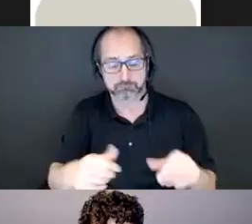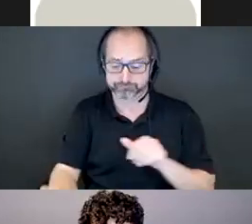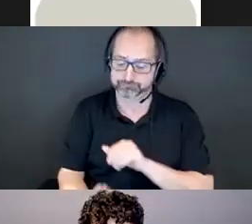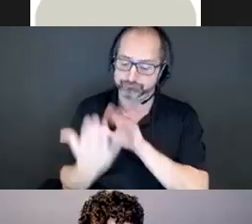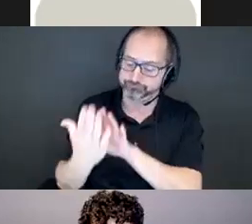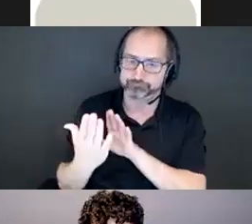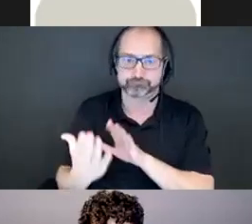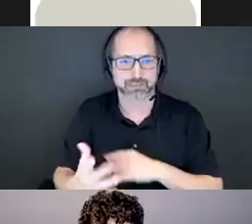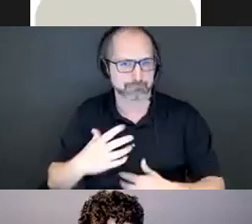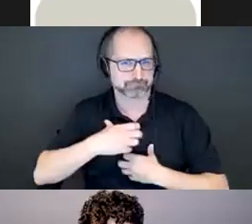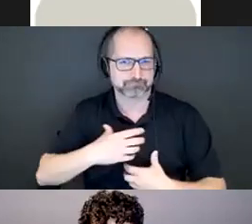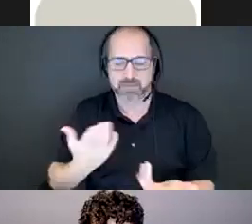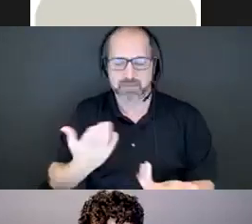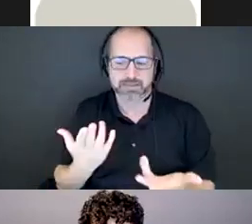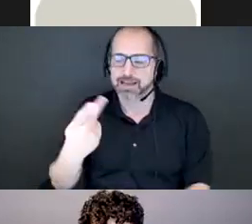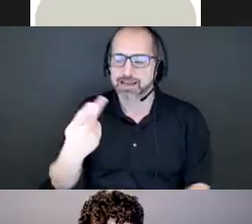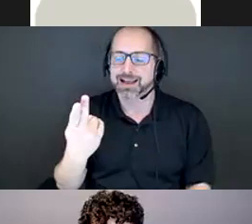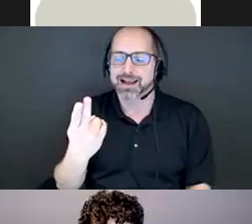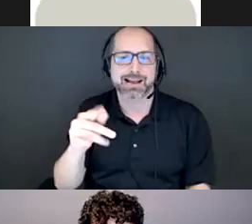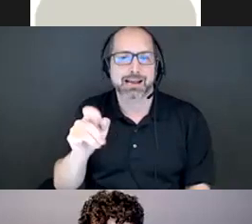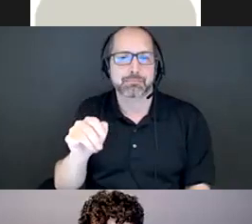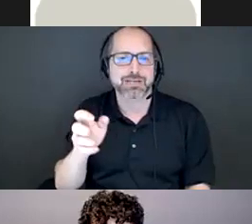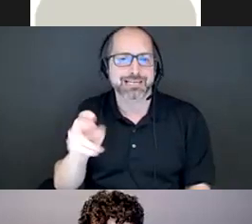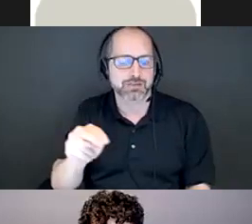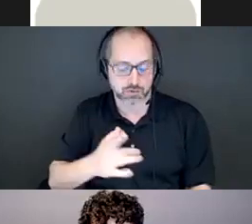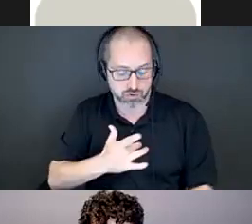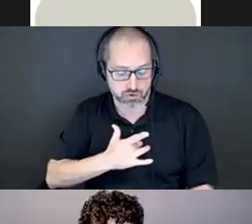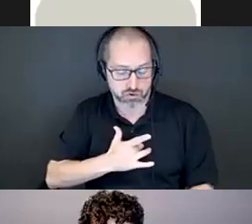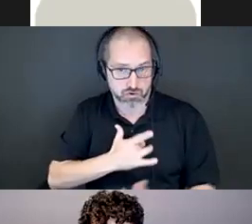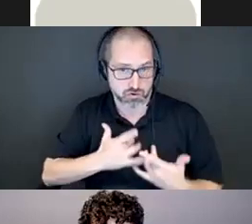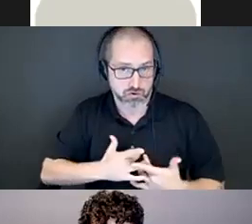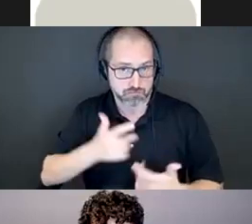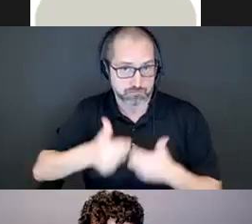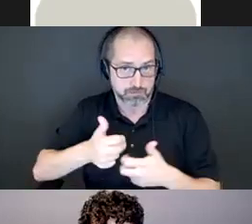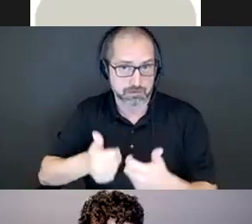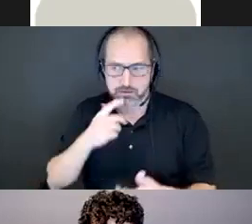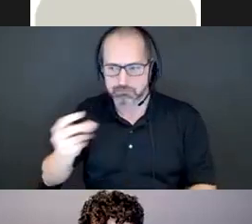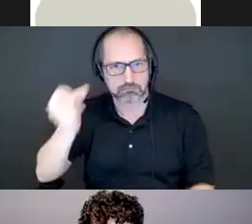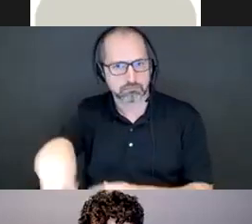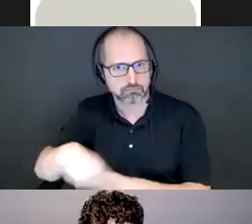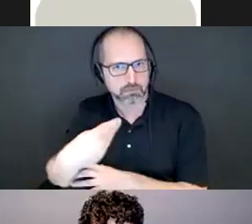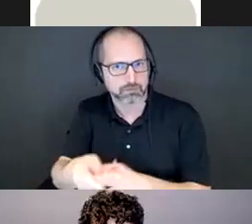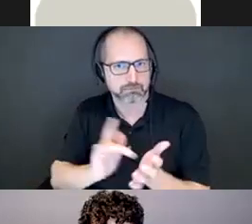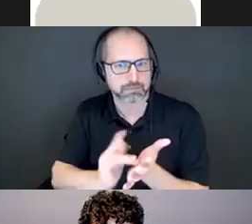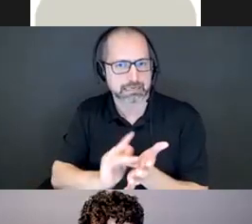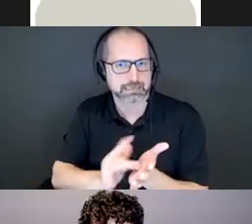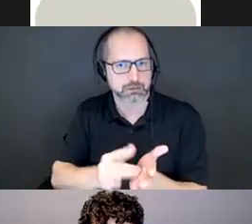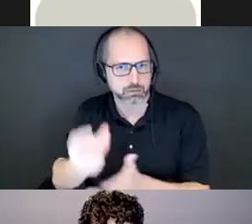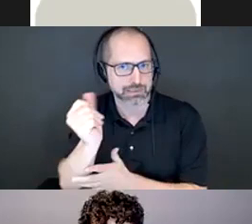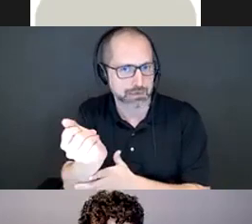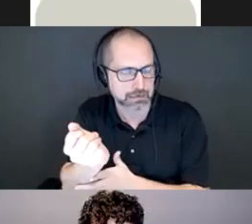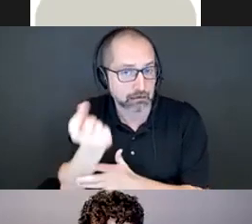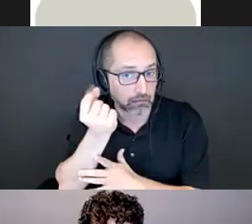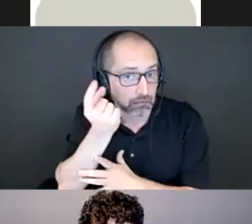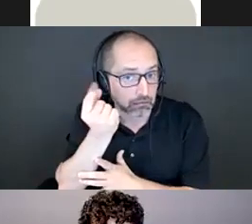with hypertension, with cardiac issues, you get medication right away, despite the fact